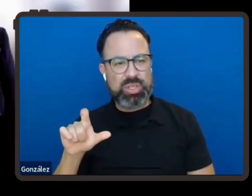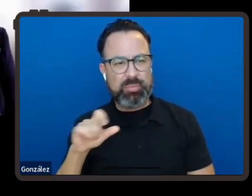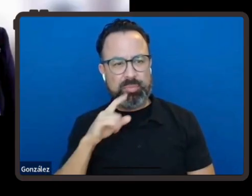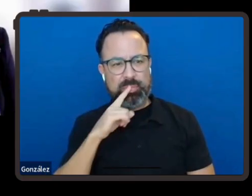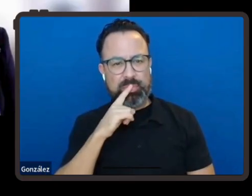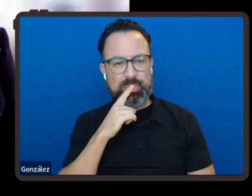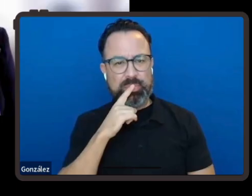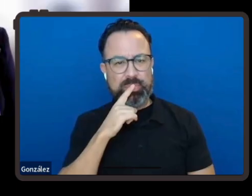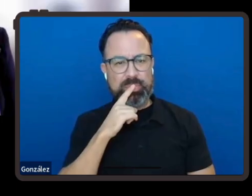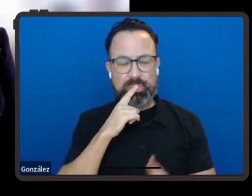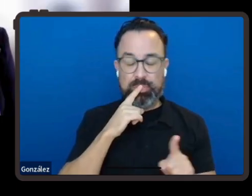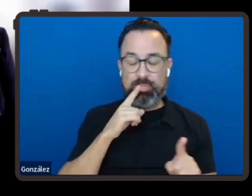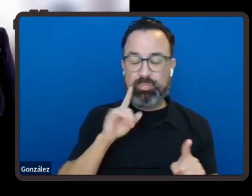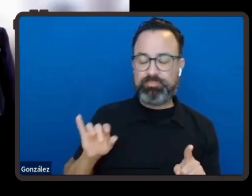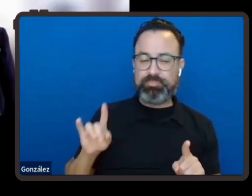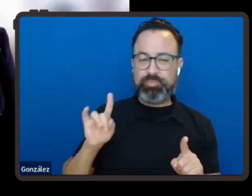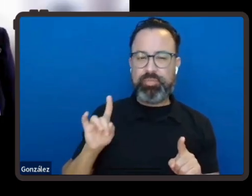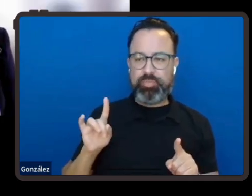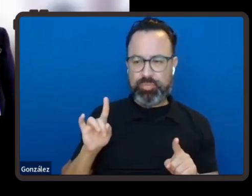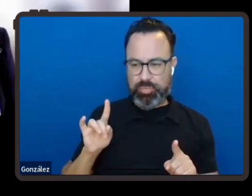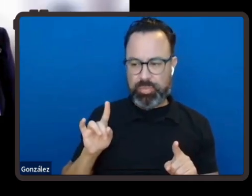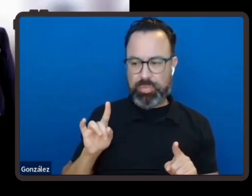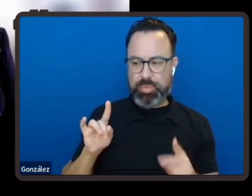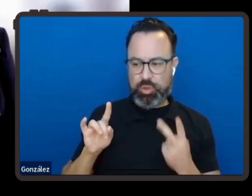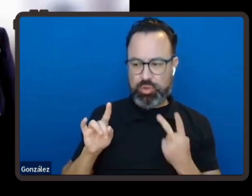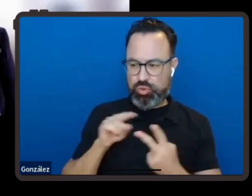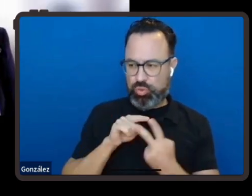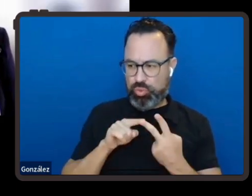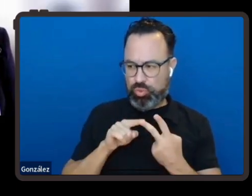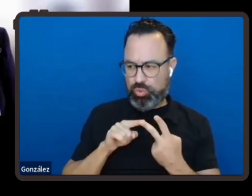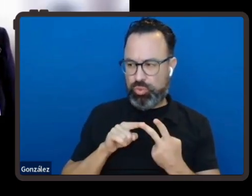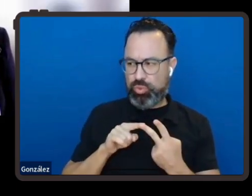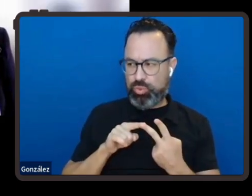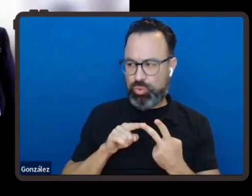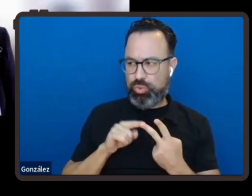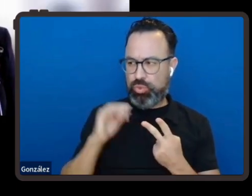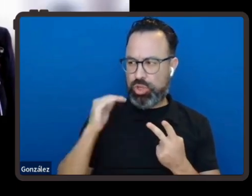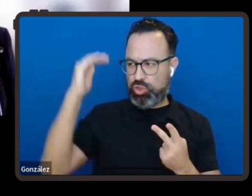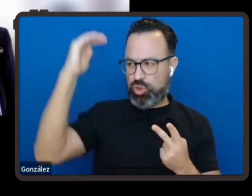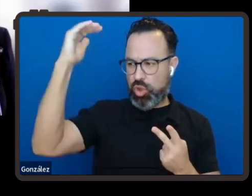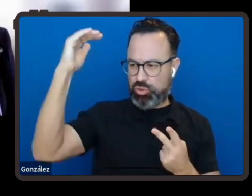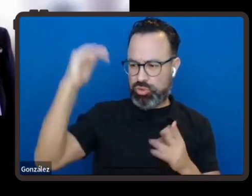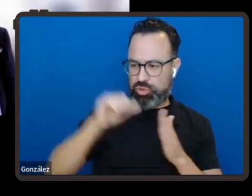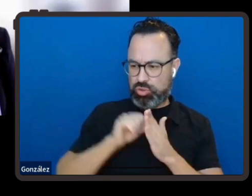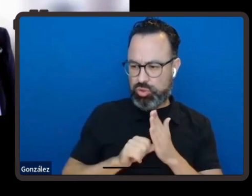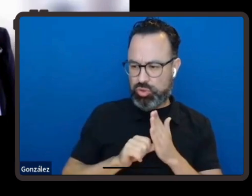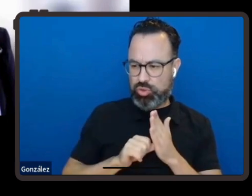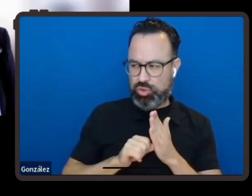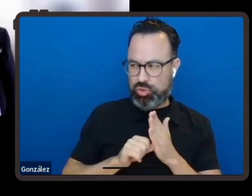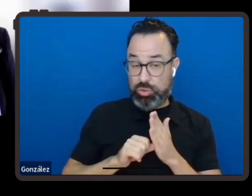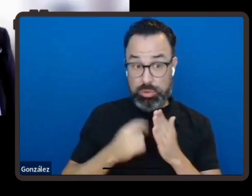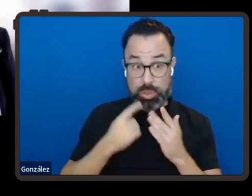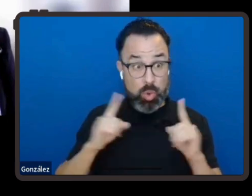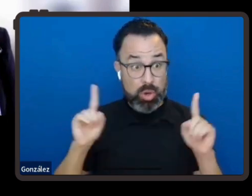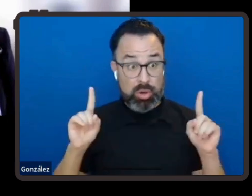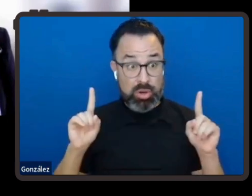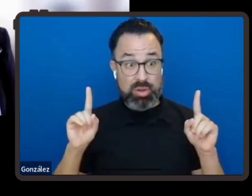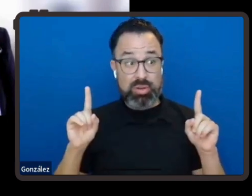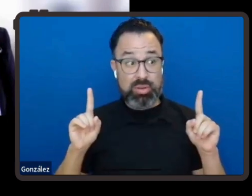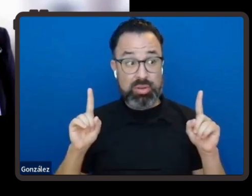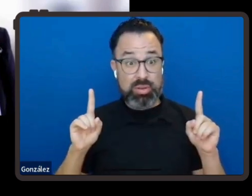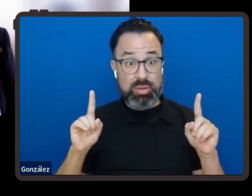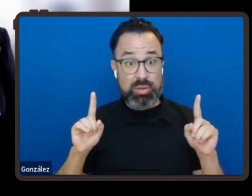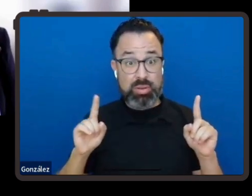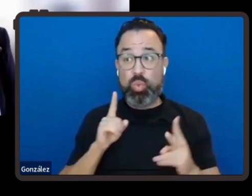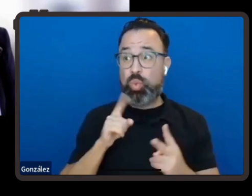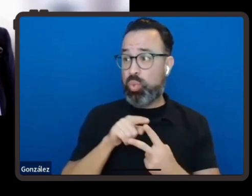We have 2 that had a surgery. I know that. Adults. Did it work? In one case